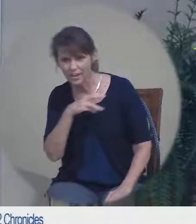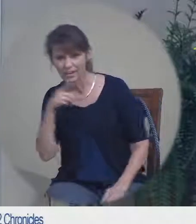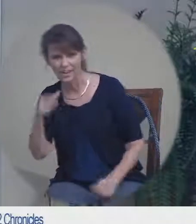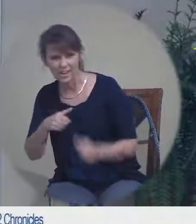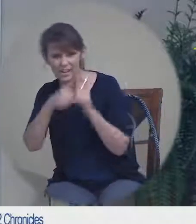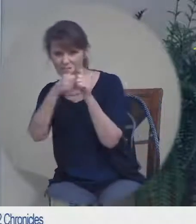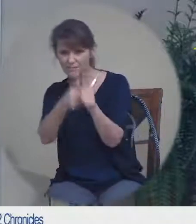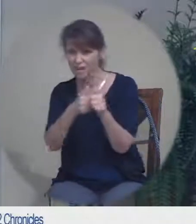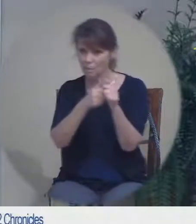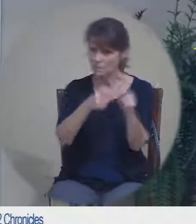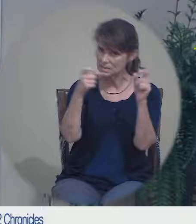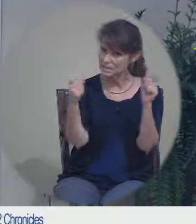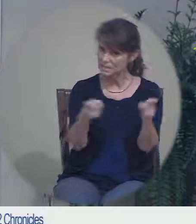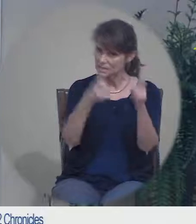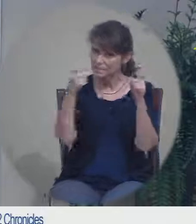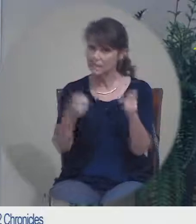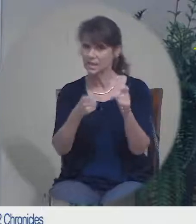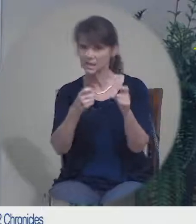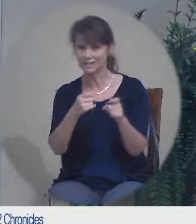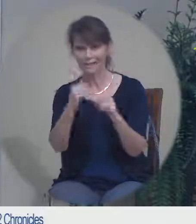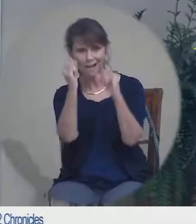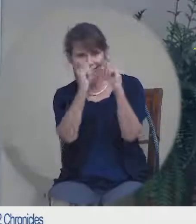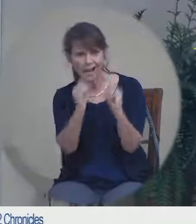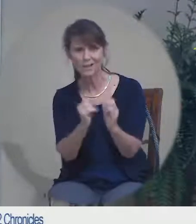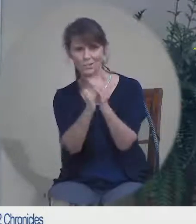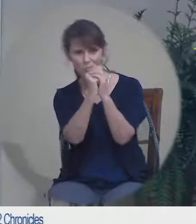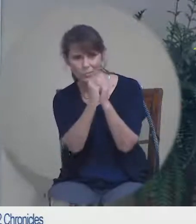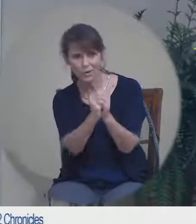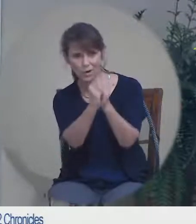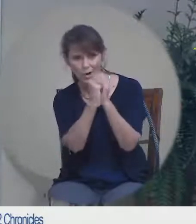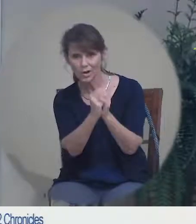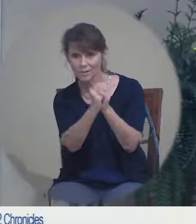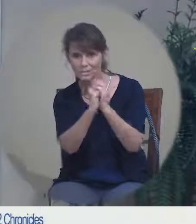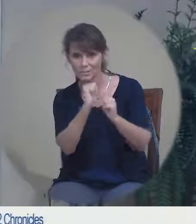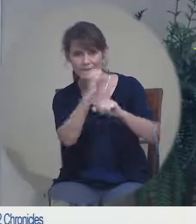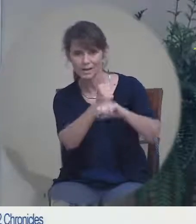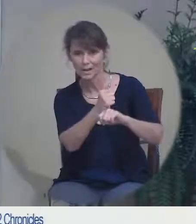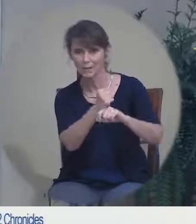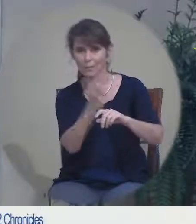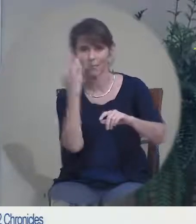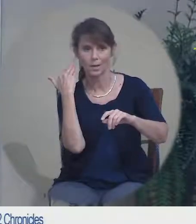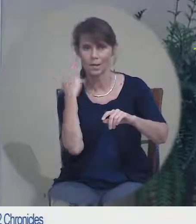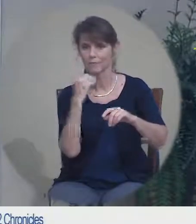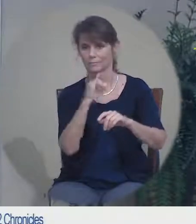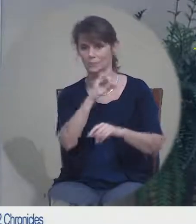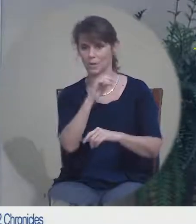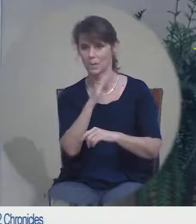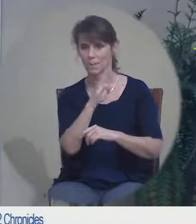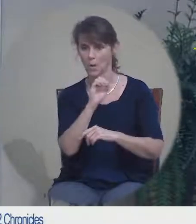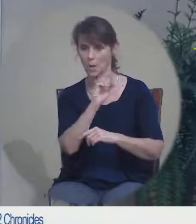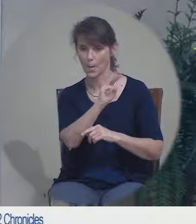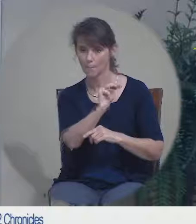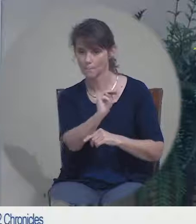this idolatrous religion established by Jeroboam. And in many cases, Elisha would have been his